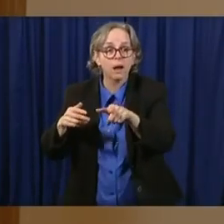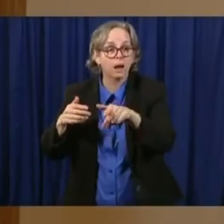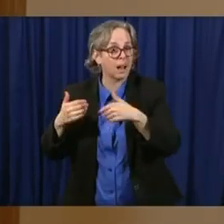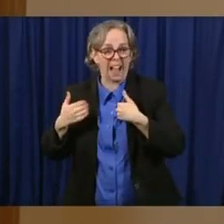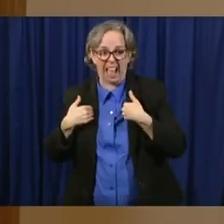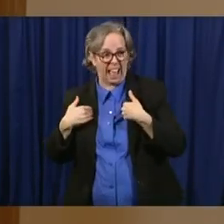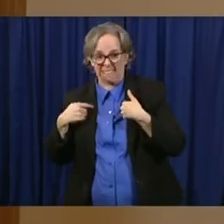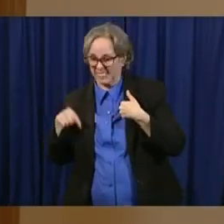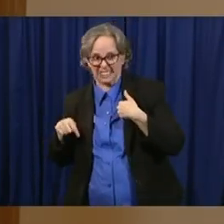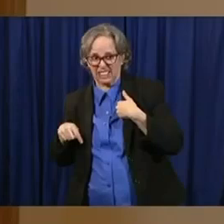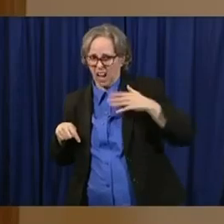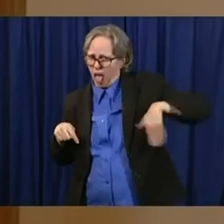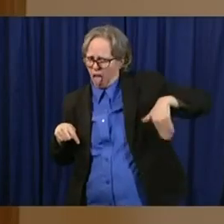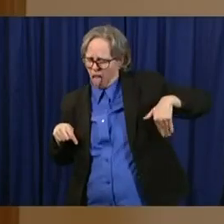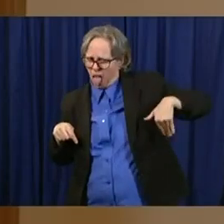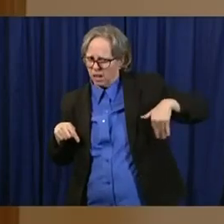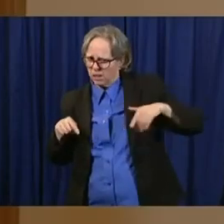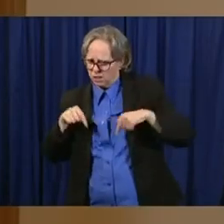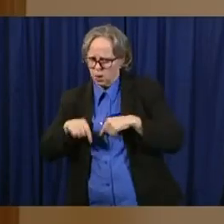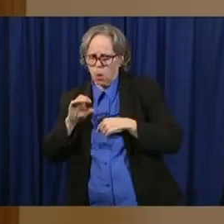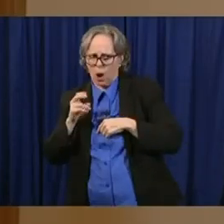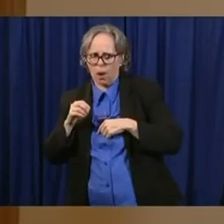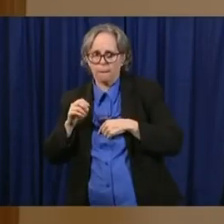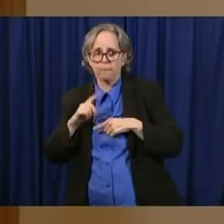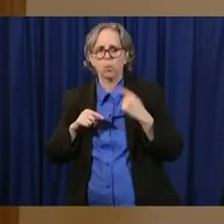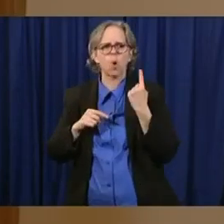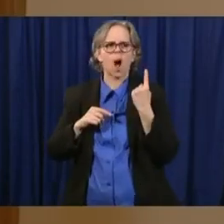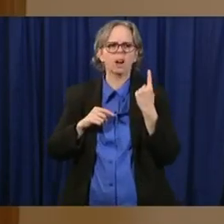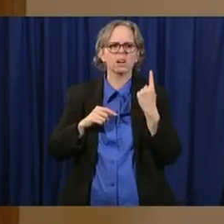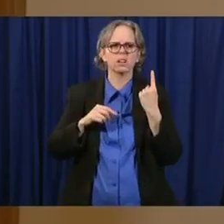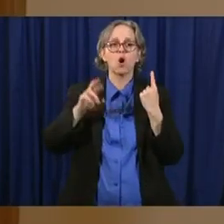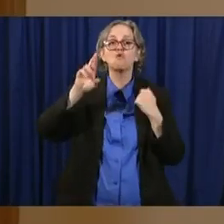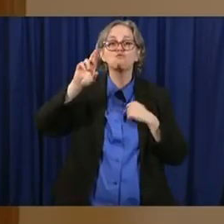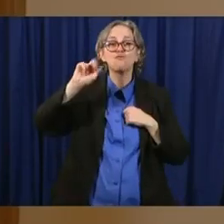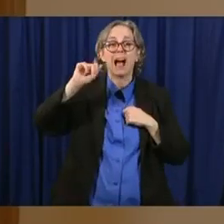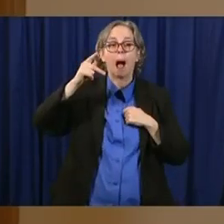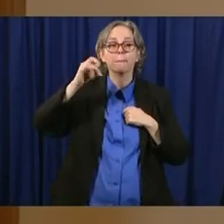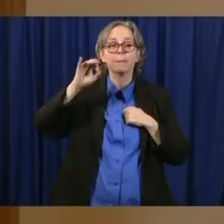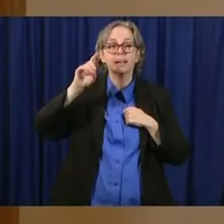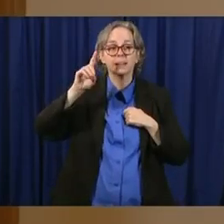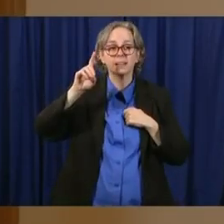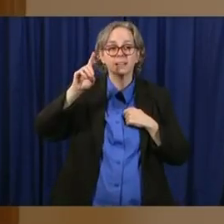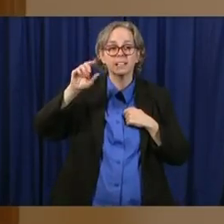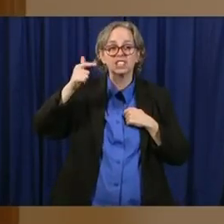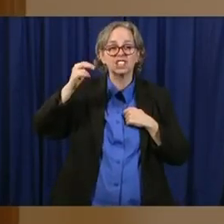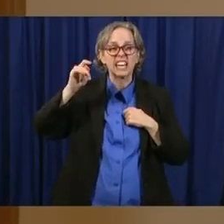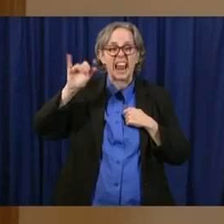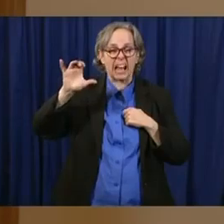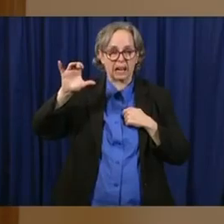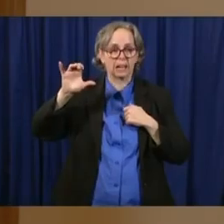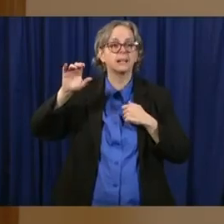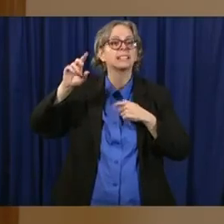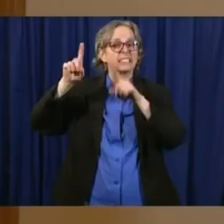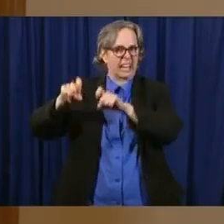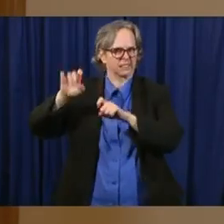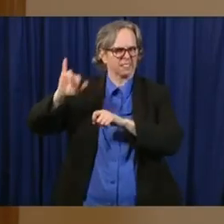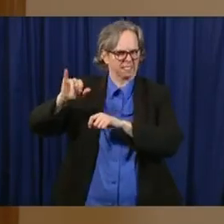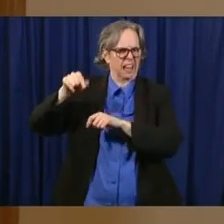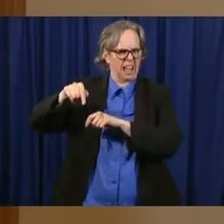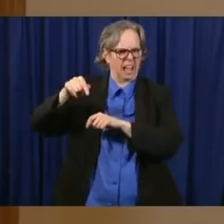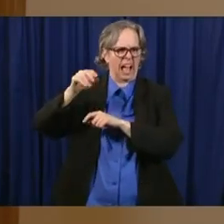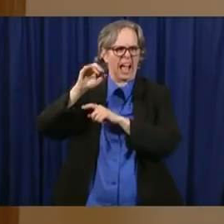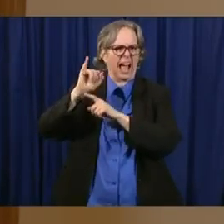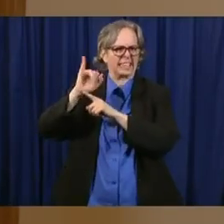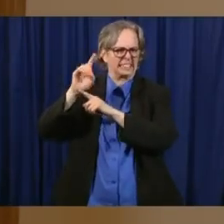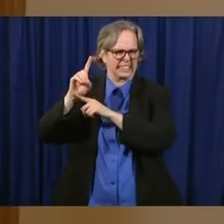significant amount in Ohio. One is a rapid genetic test called the ID Now. That's an Abbott test